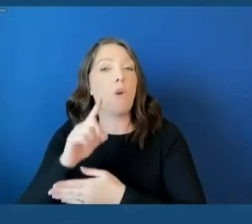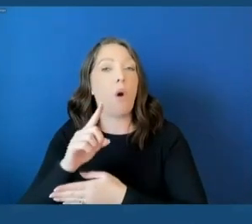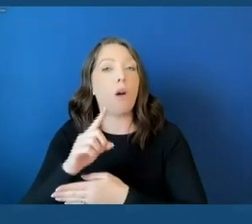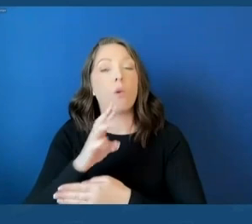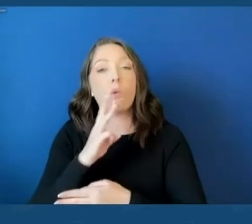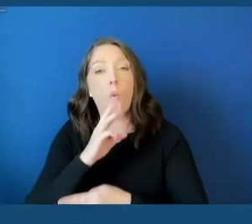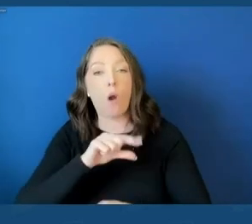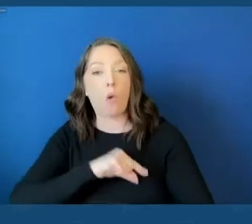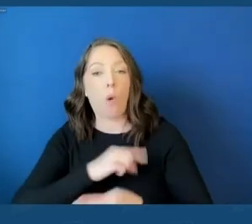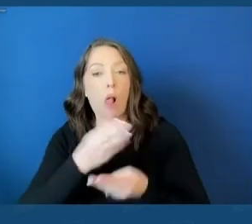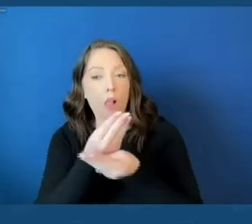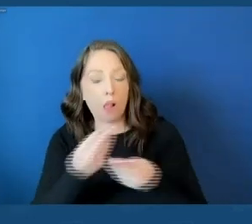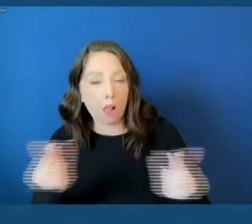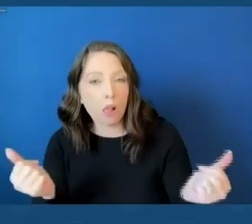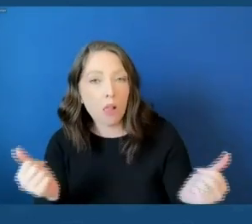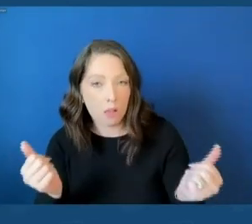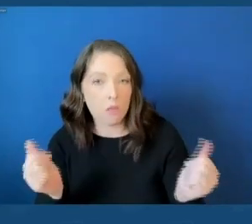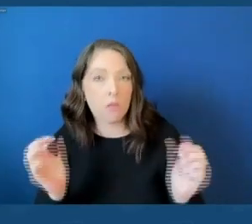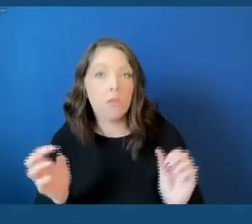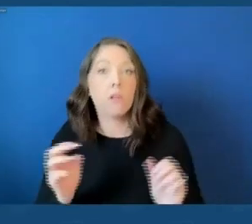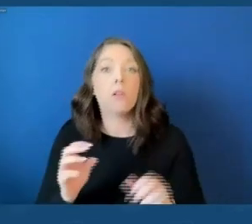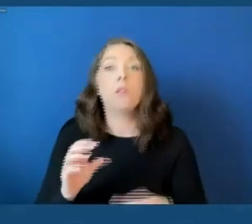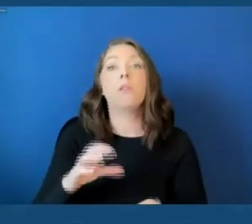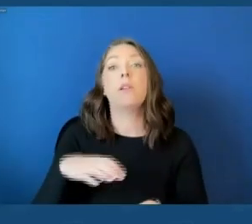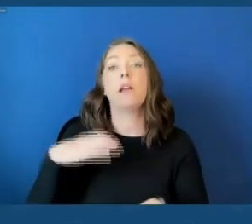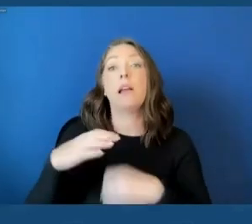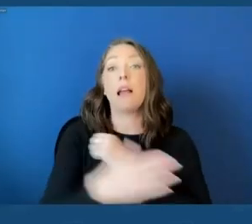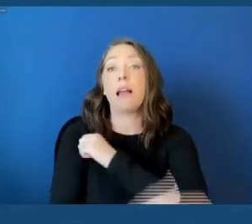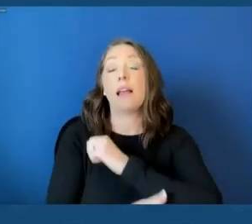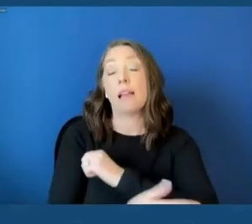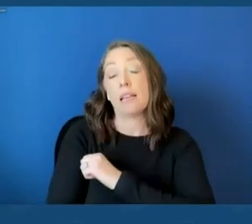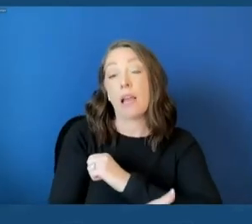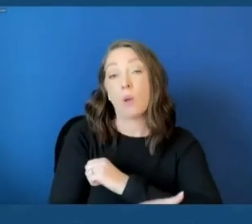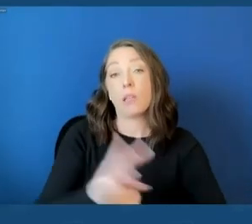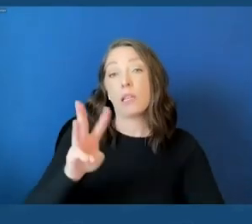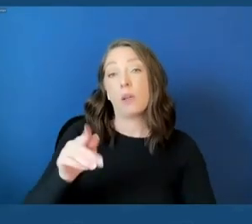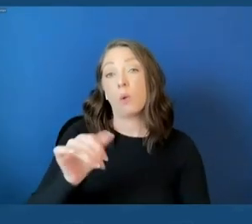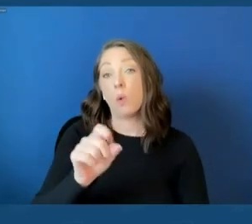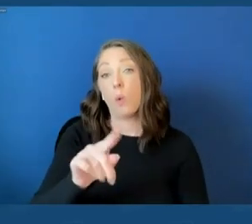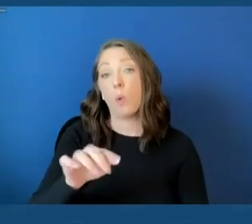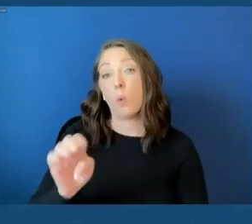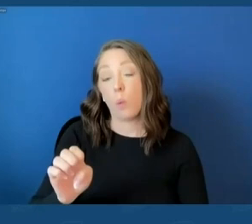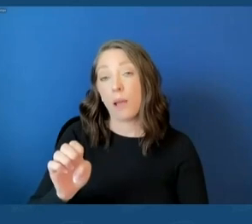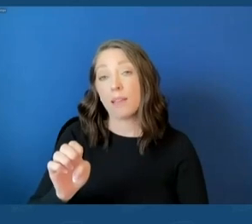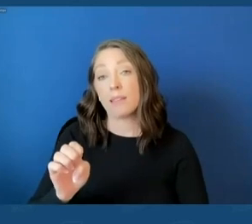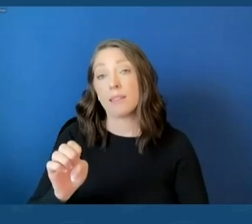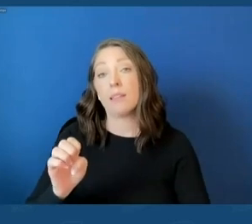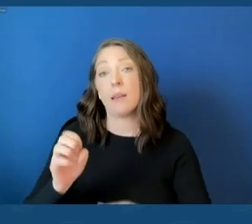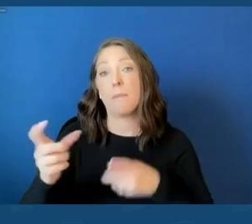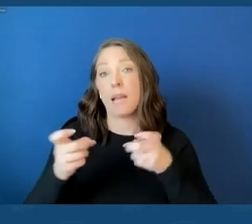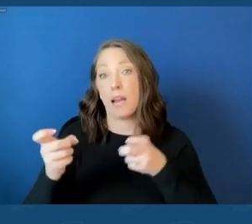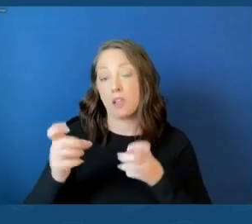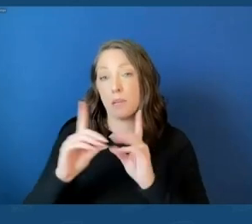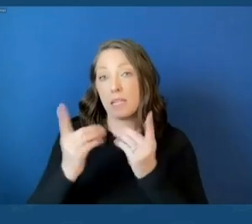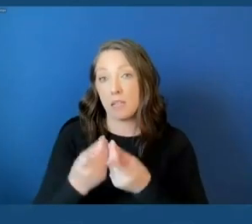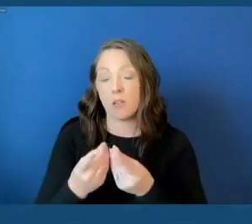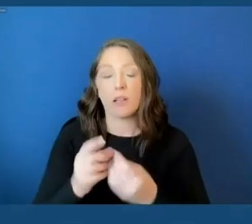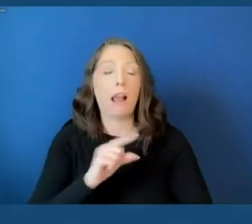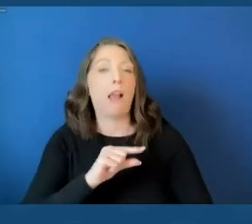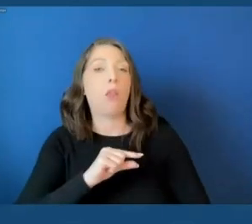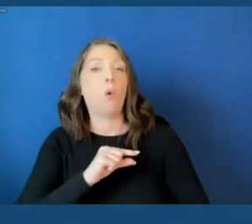next generation: the Countywide Wastewater Management District and the Water Quality Restoration Fund. This is an exciting